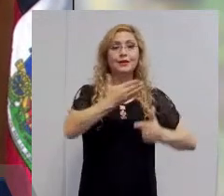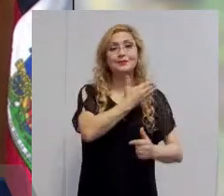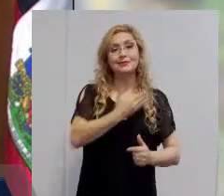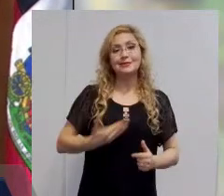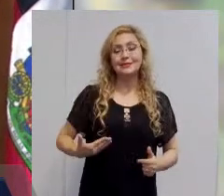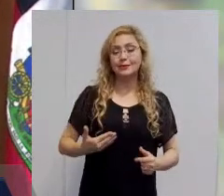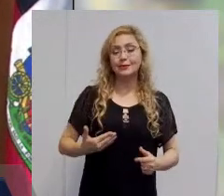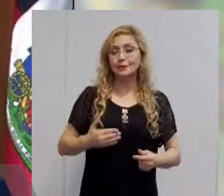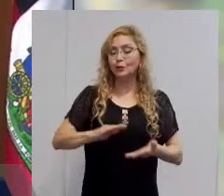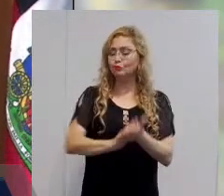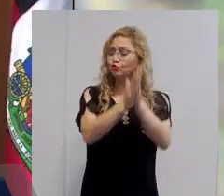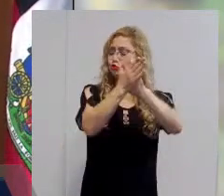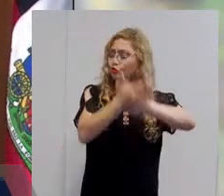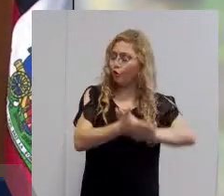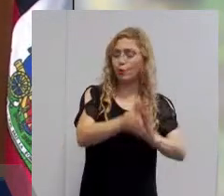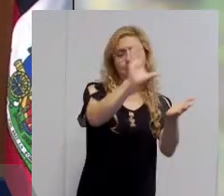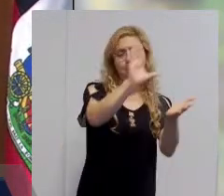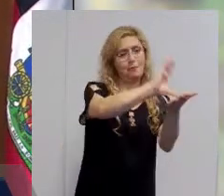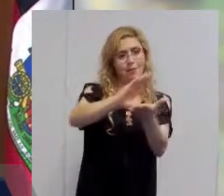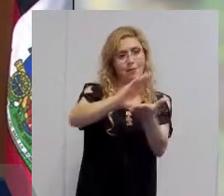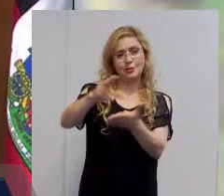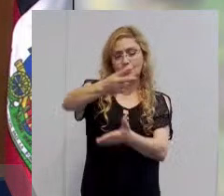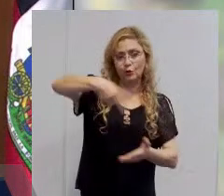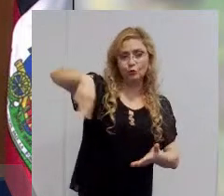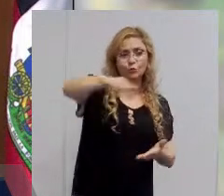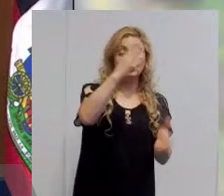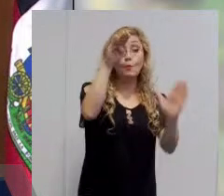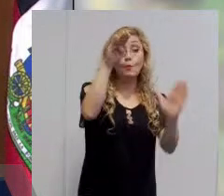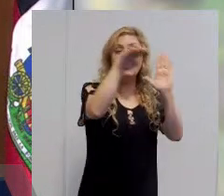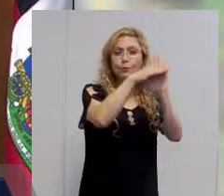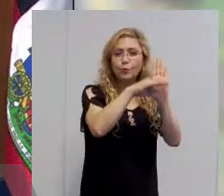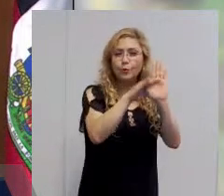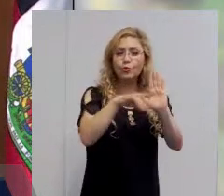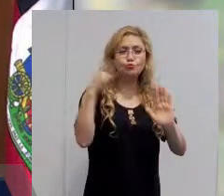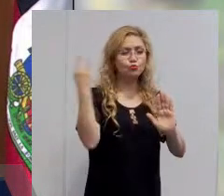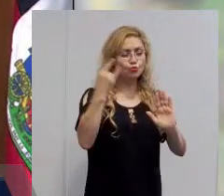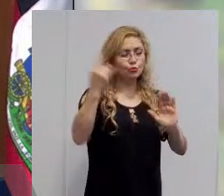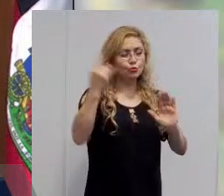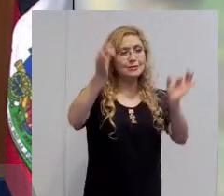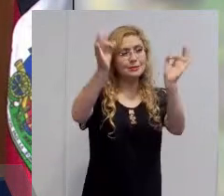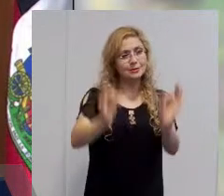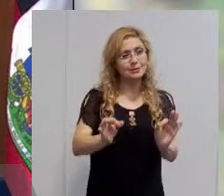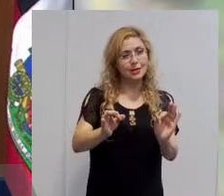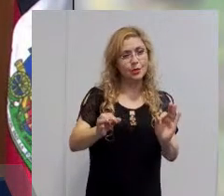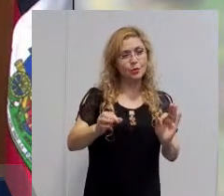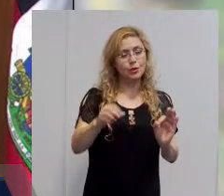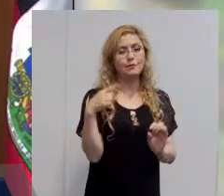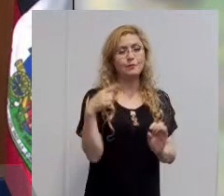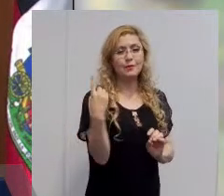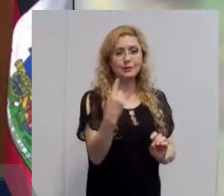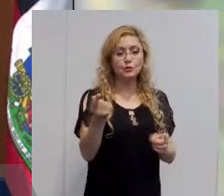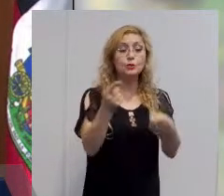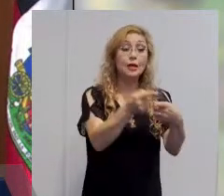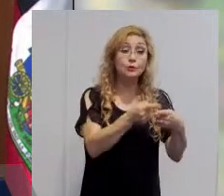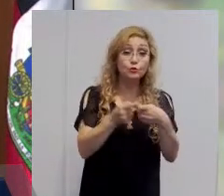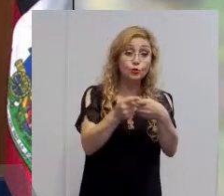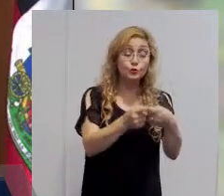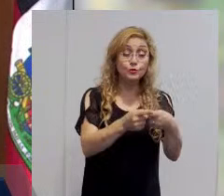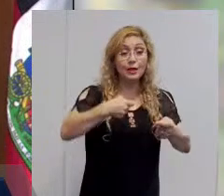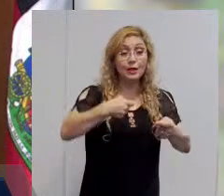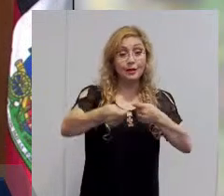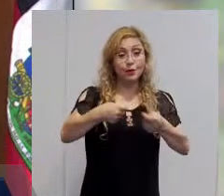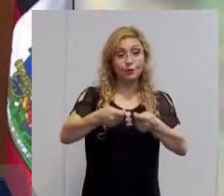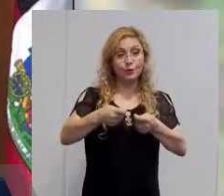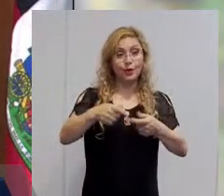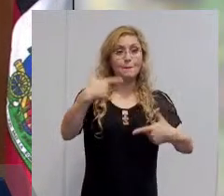a state-level policy for all of our countries and represent an urgent program related to national sovereignty